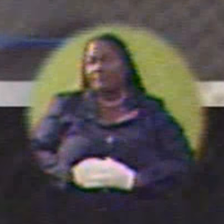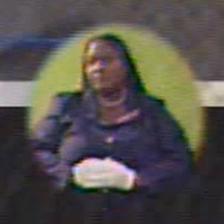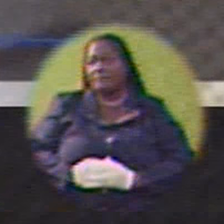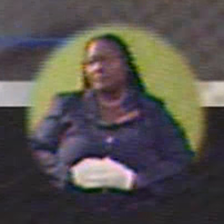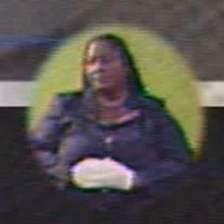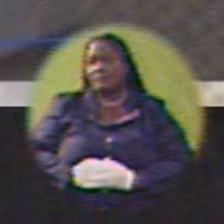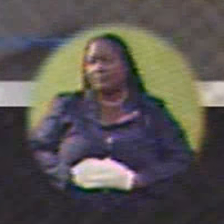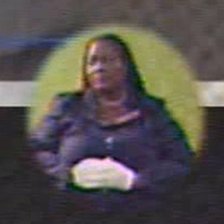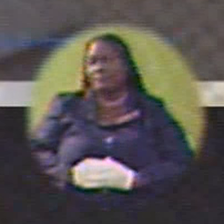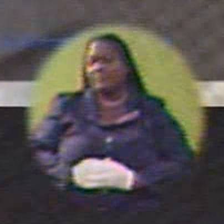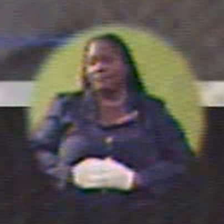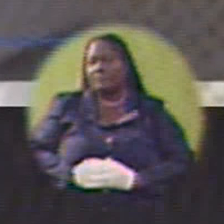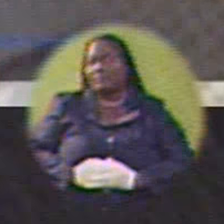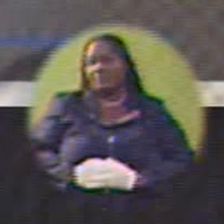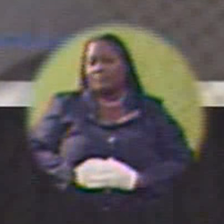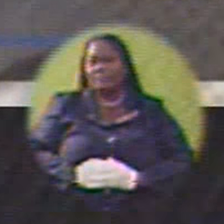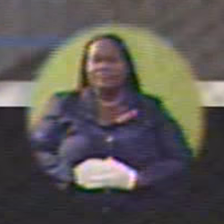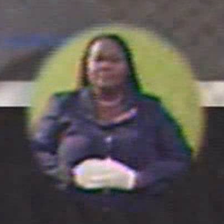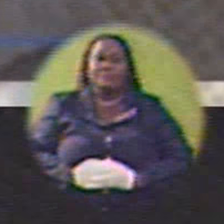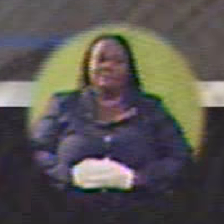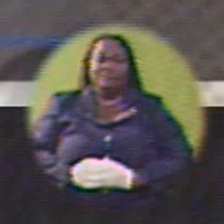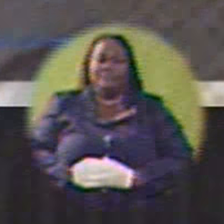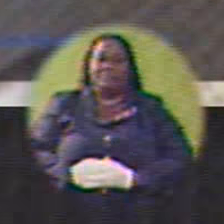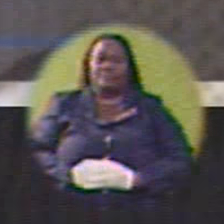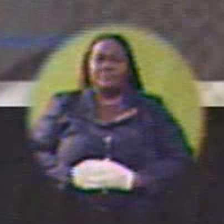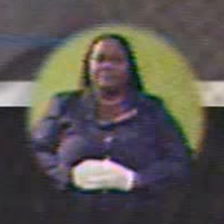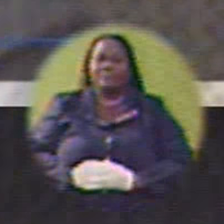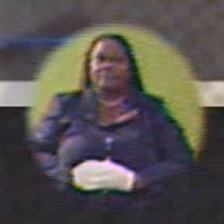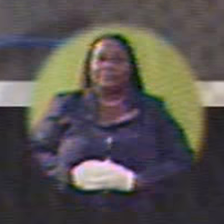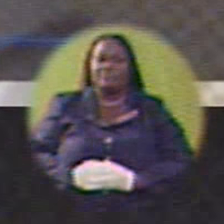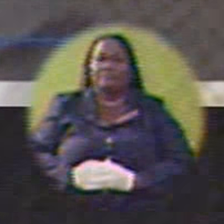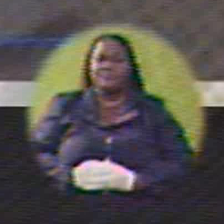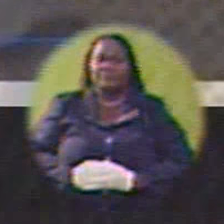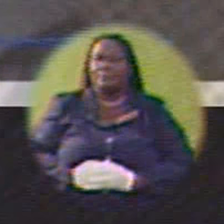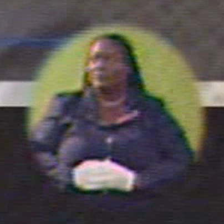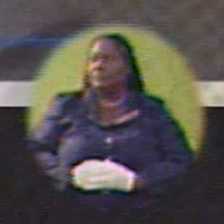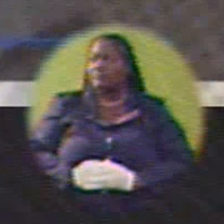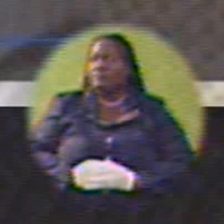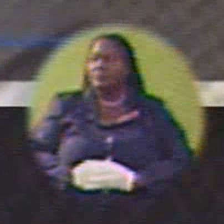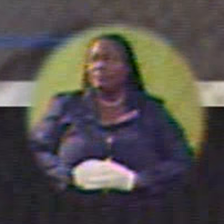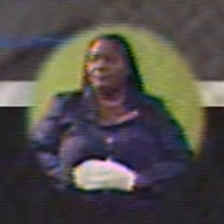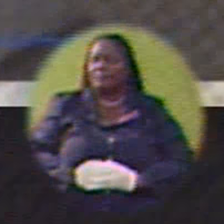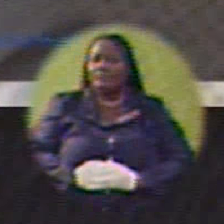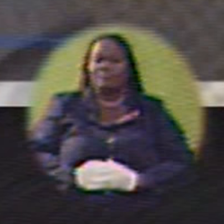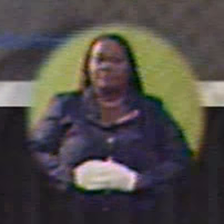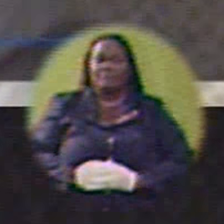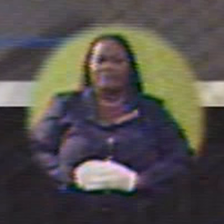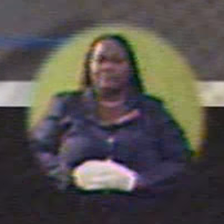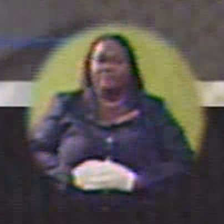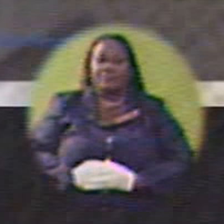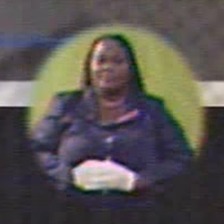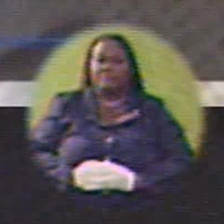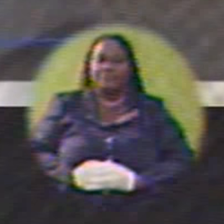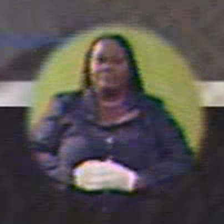will roll out in September this year of collaboration between both